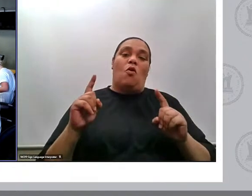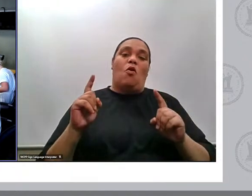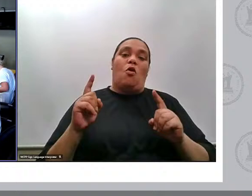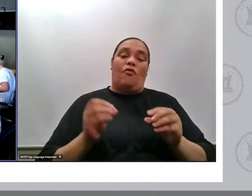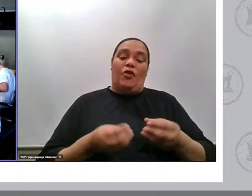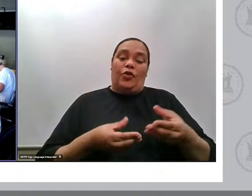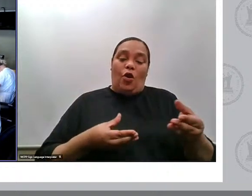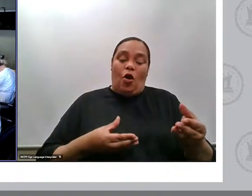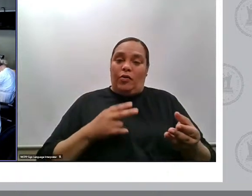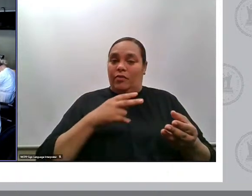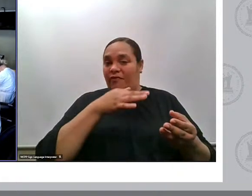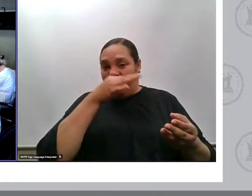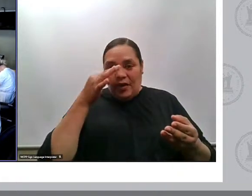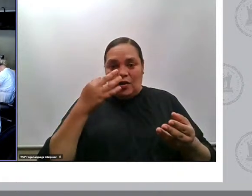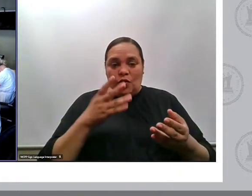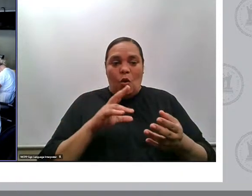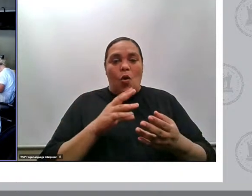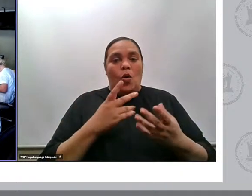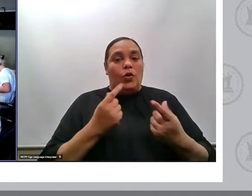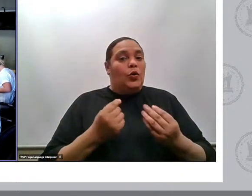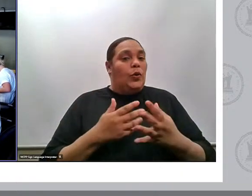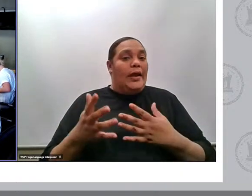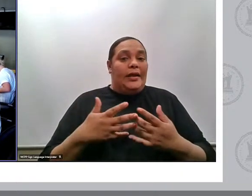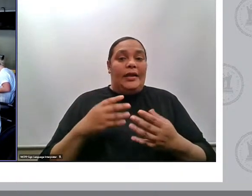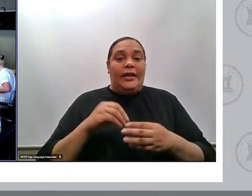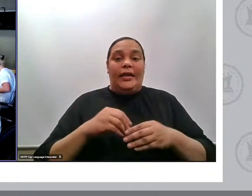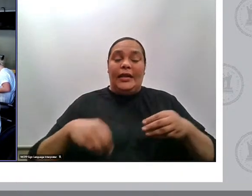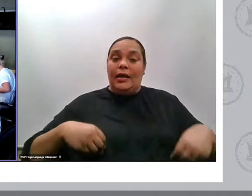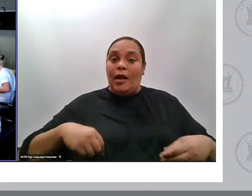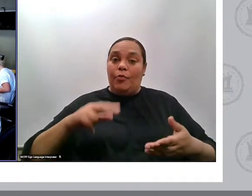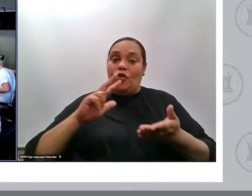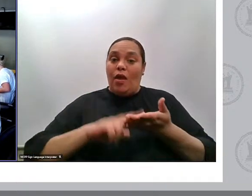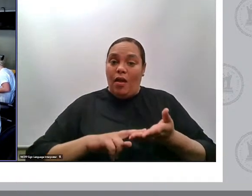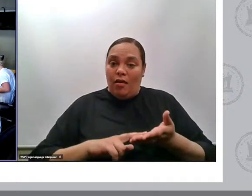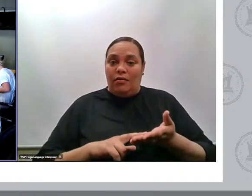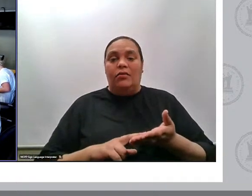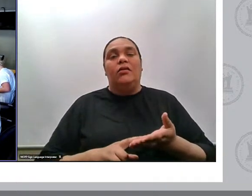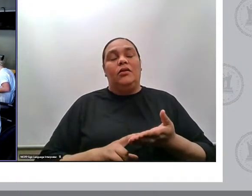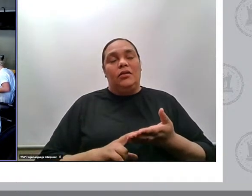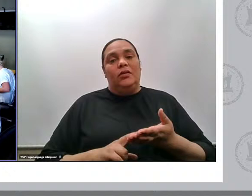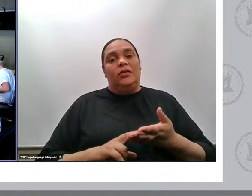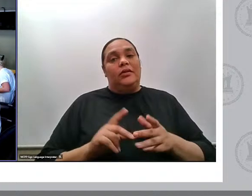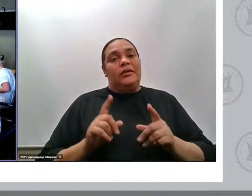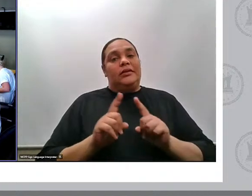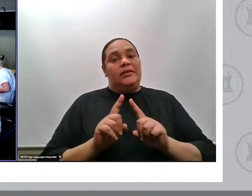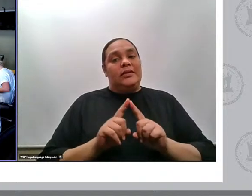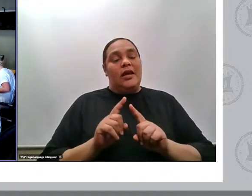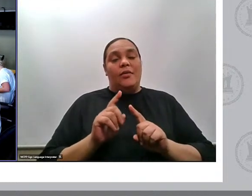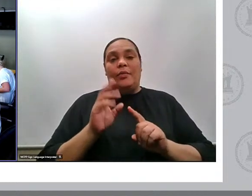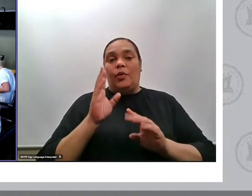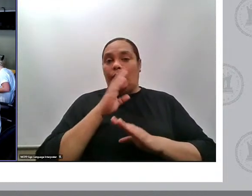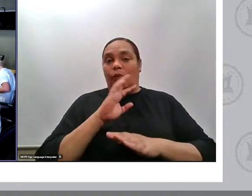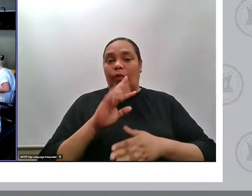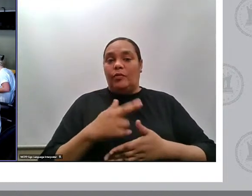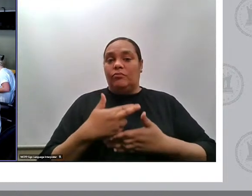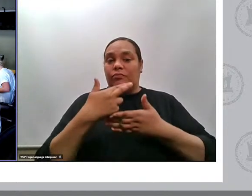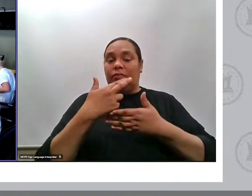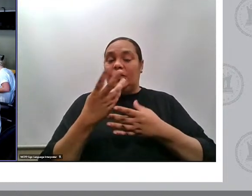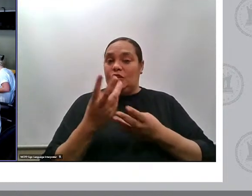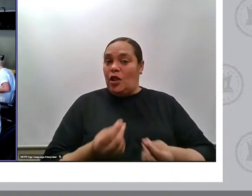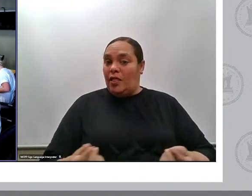document, perjury, or any offence under the Corruption Act, be an unrehabilitated